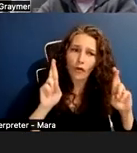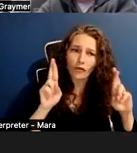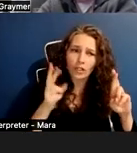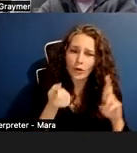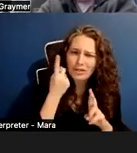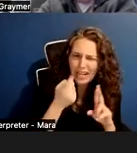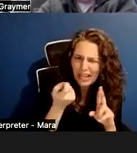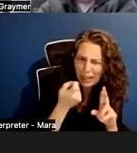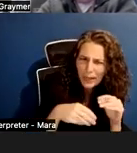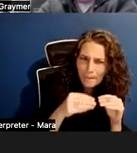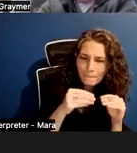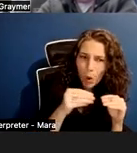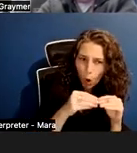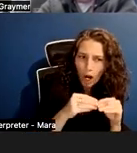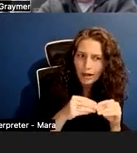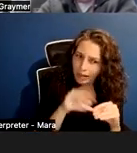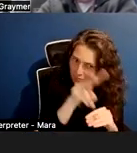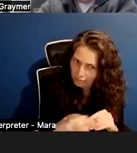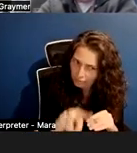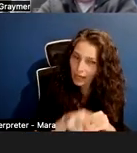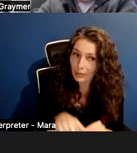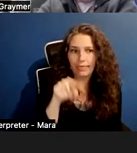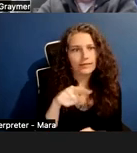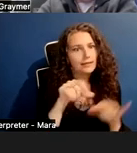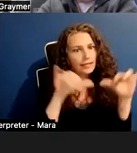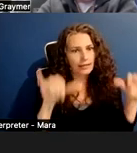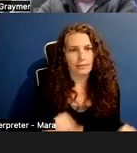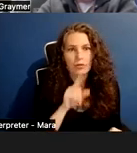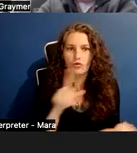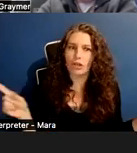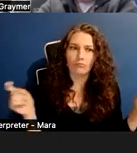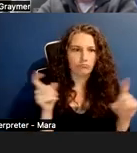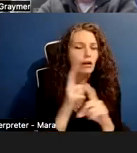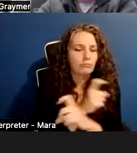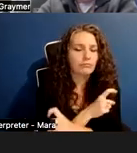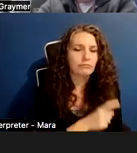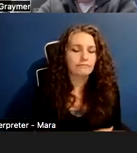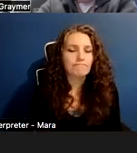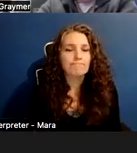sense of just how complex the fault system really is.